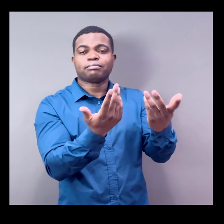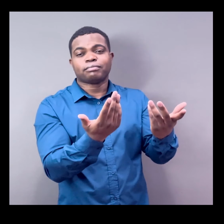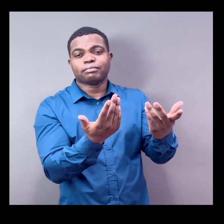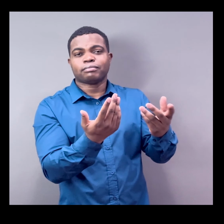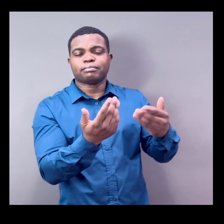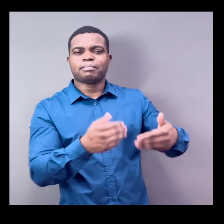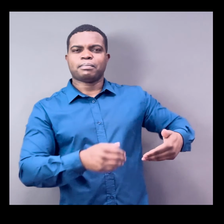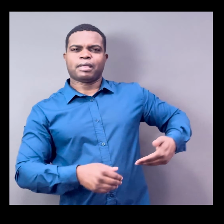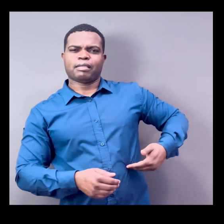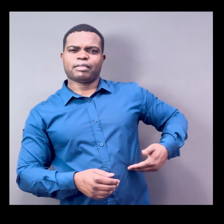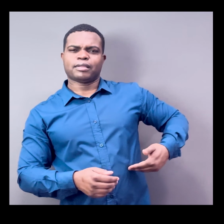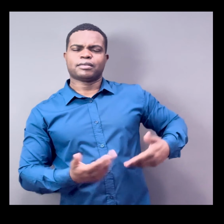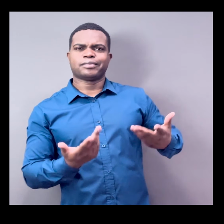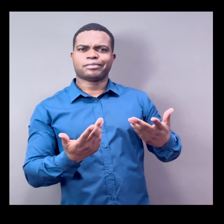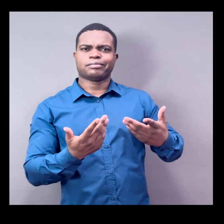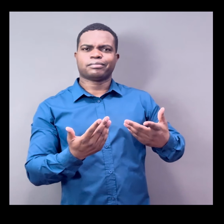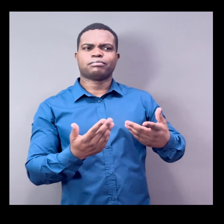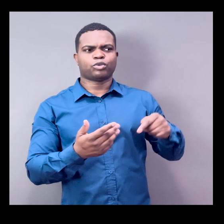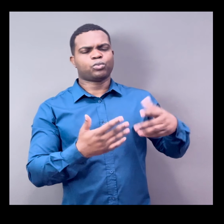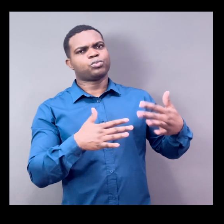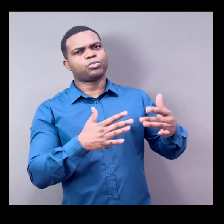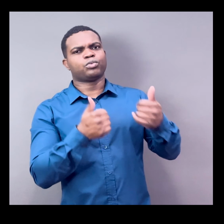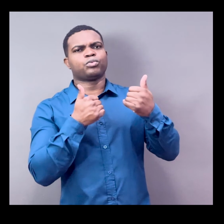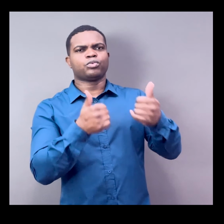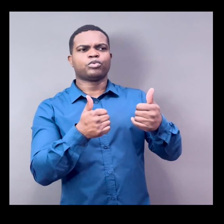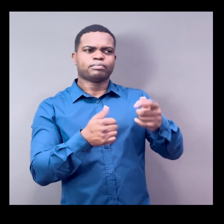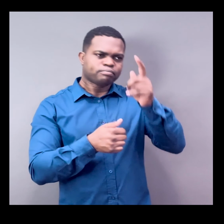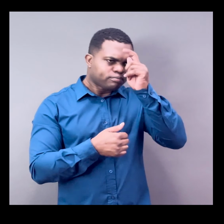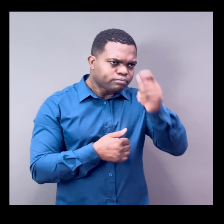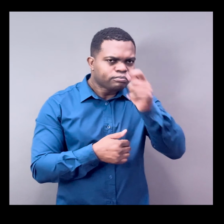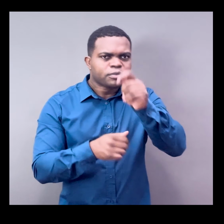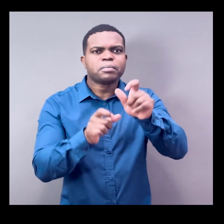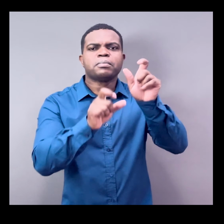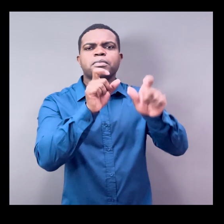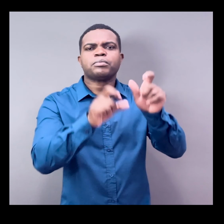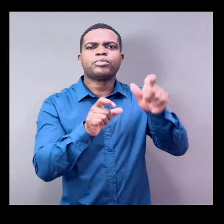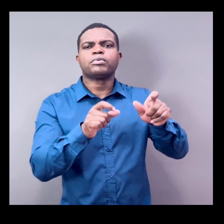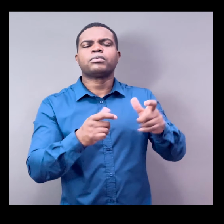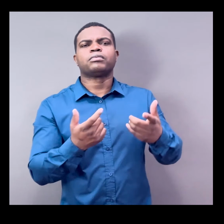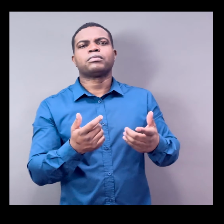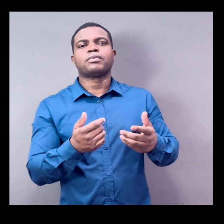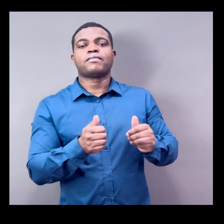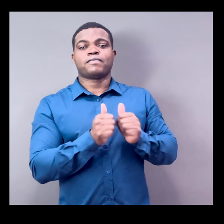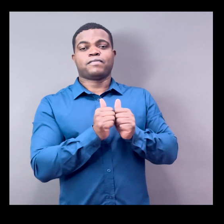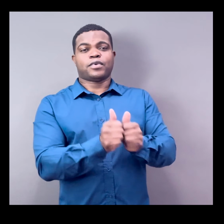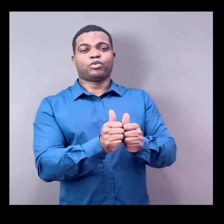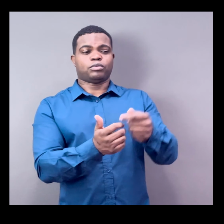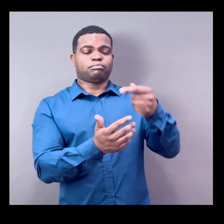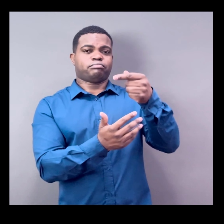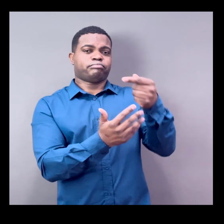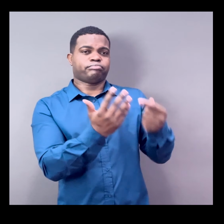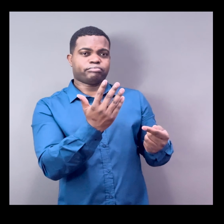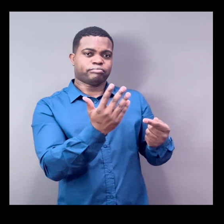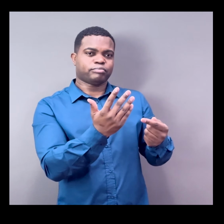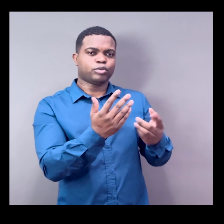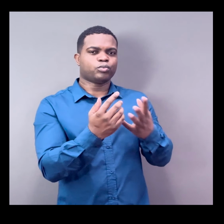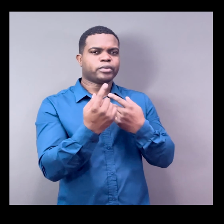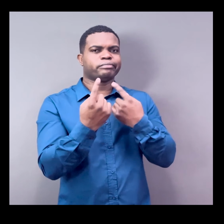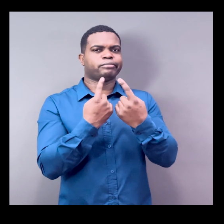Ethical consideration is another principles and values that we mentioned.